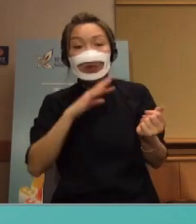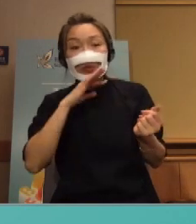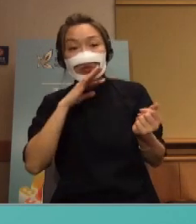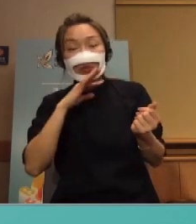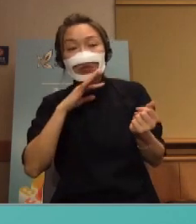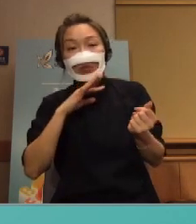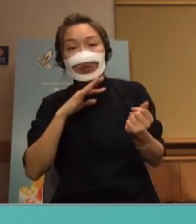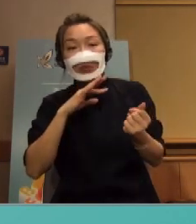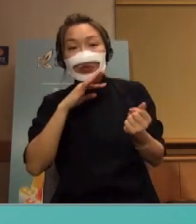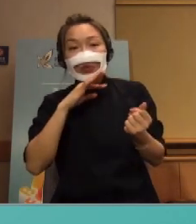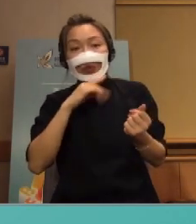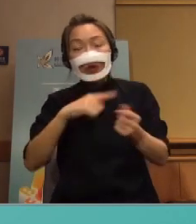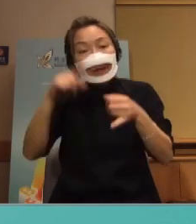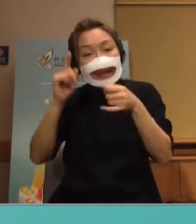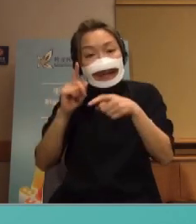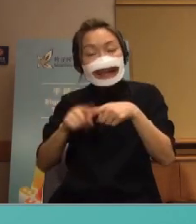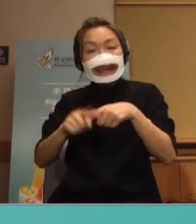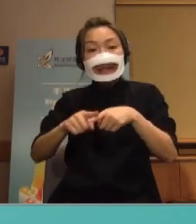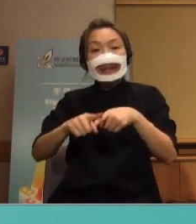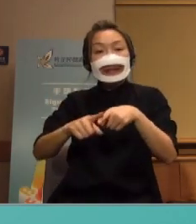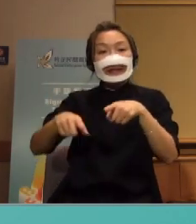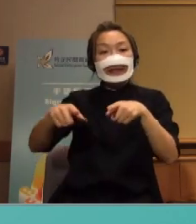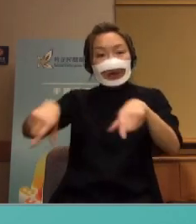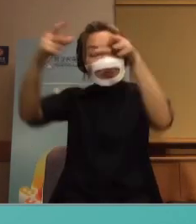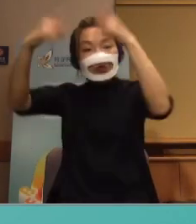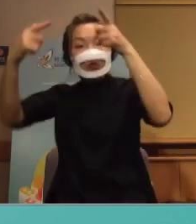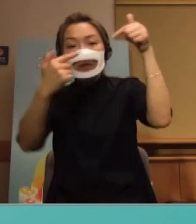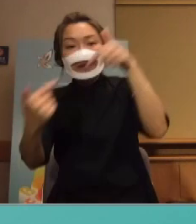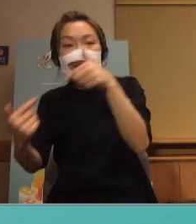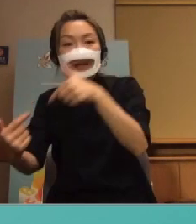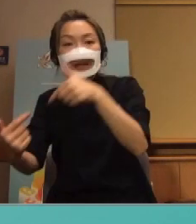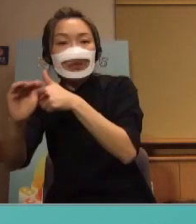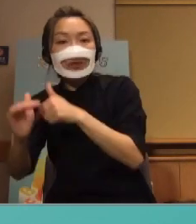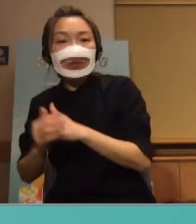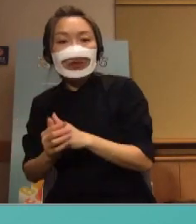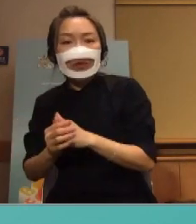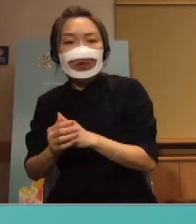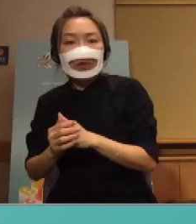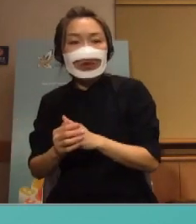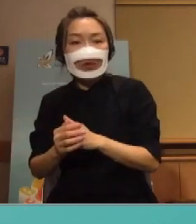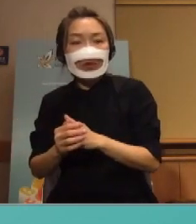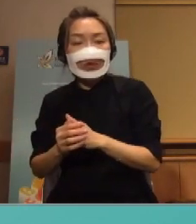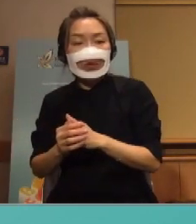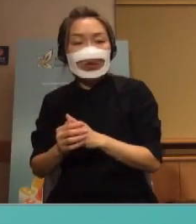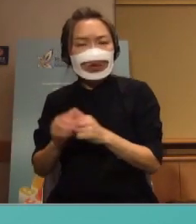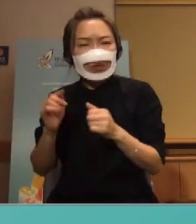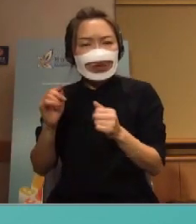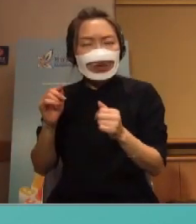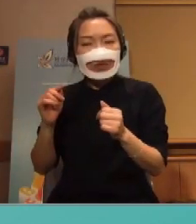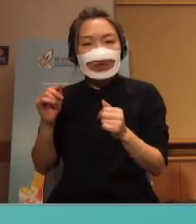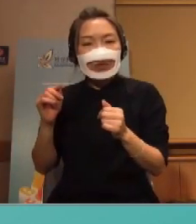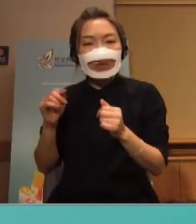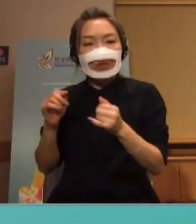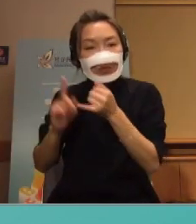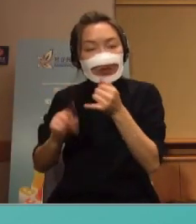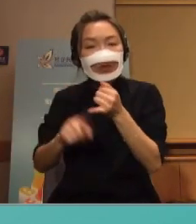lucky to actually be the official sustained partner for the Conference of the Youth at UN on Google Arts and Cultures page, and we also helped make the S&P's